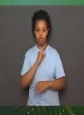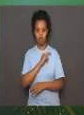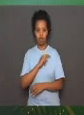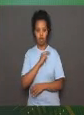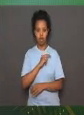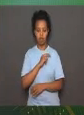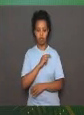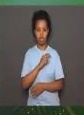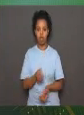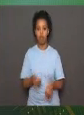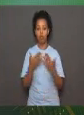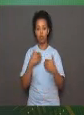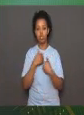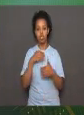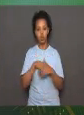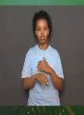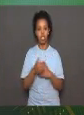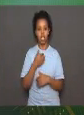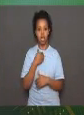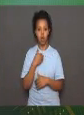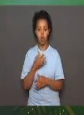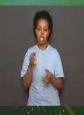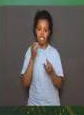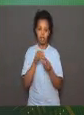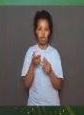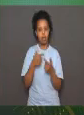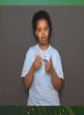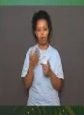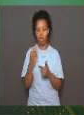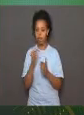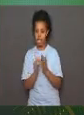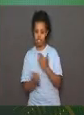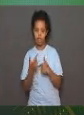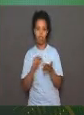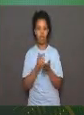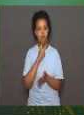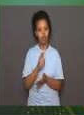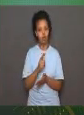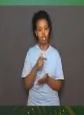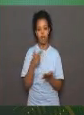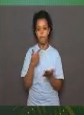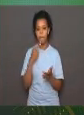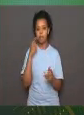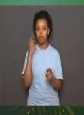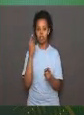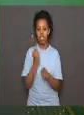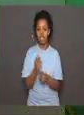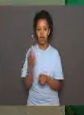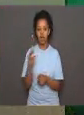behavior in many animals will increase or decrease during specific times of the